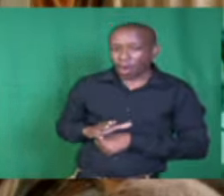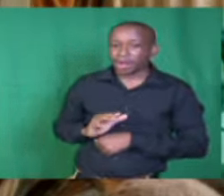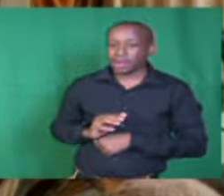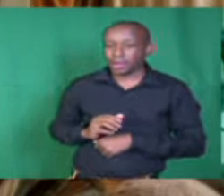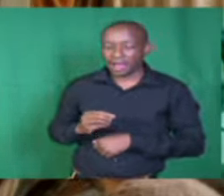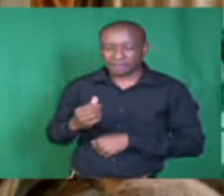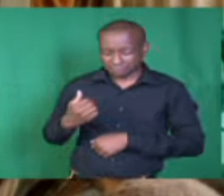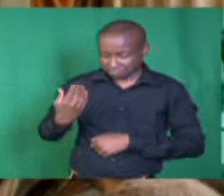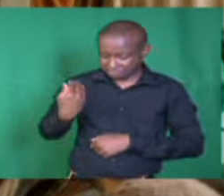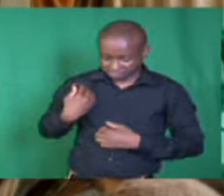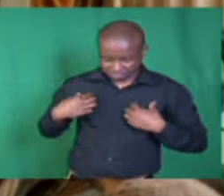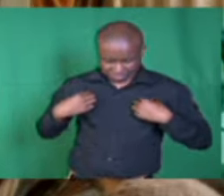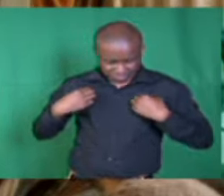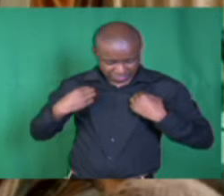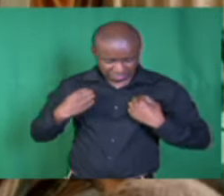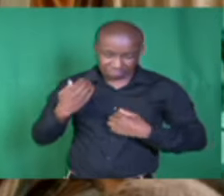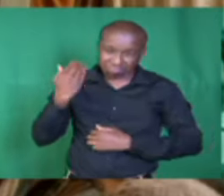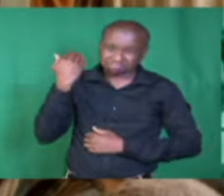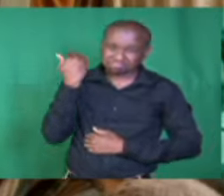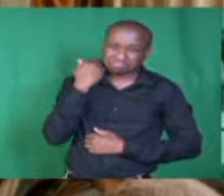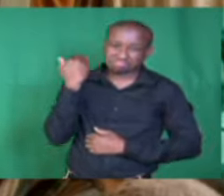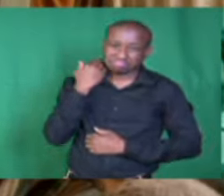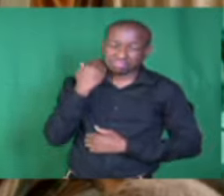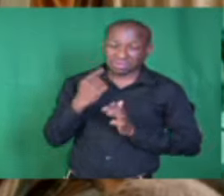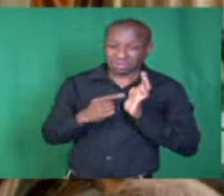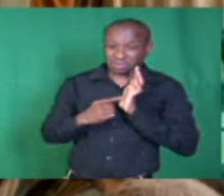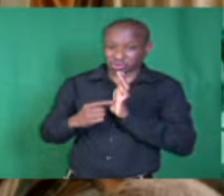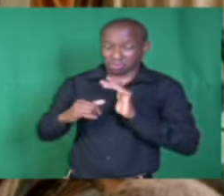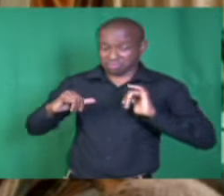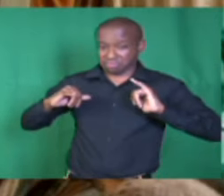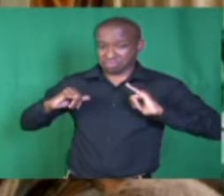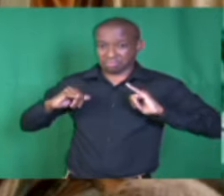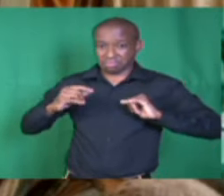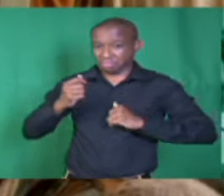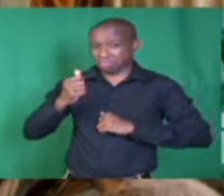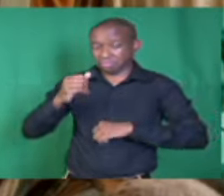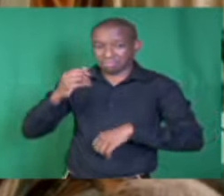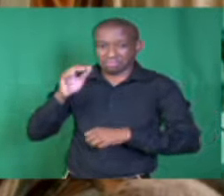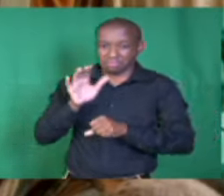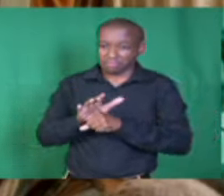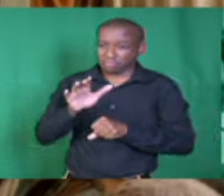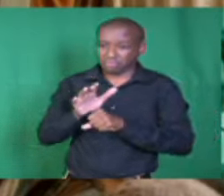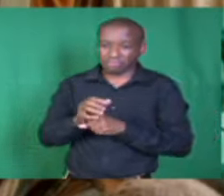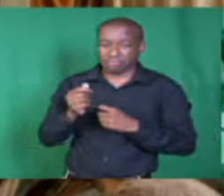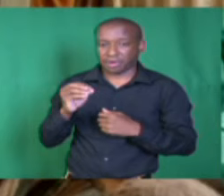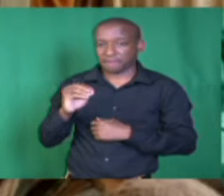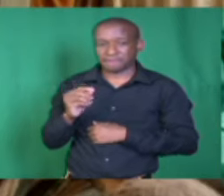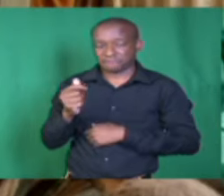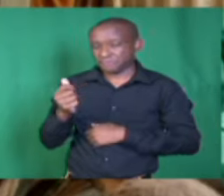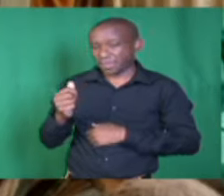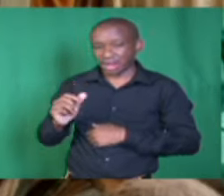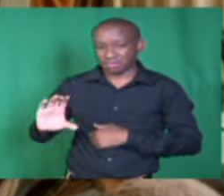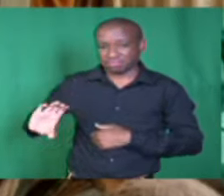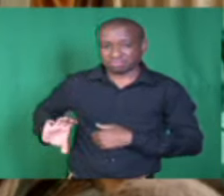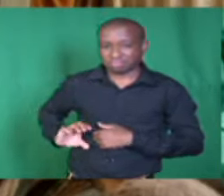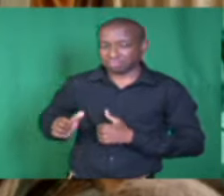robes, showing that these are wealthy, these are moneyed, they are loaded. So you